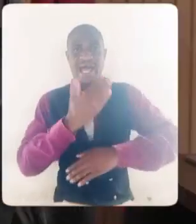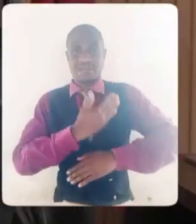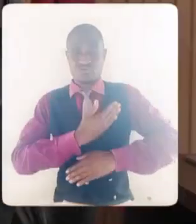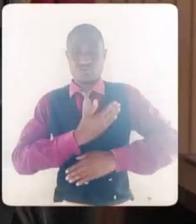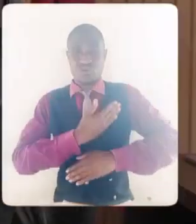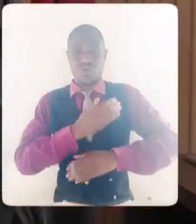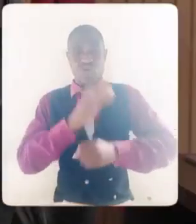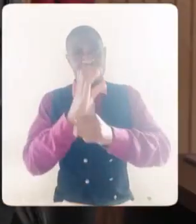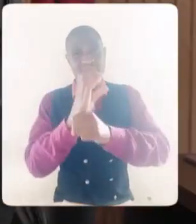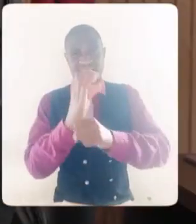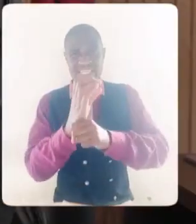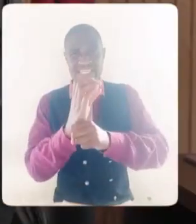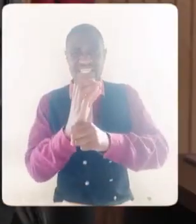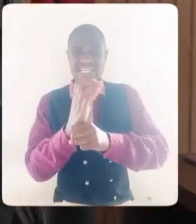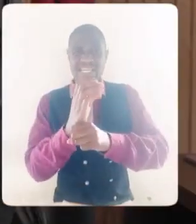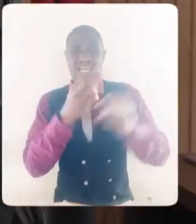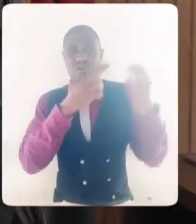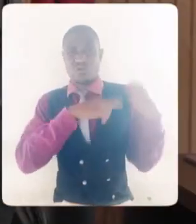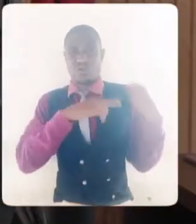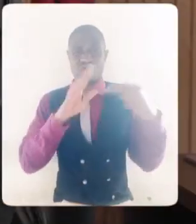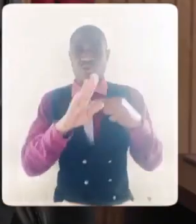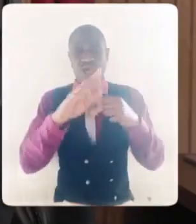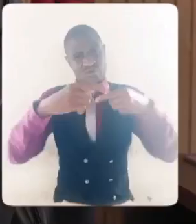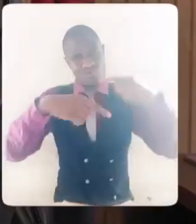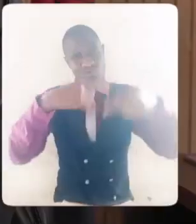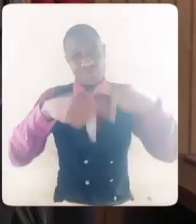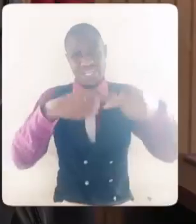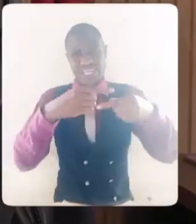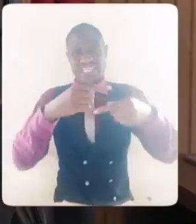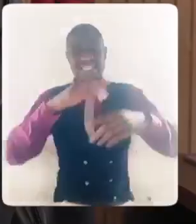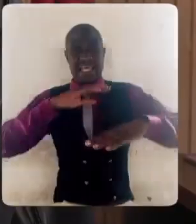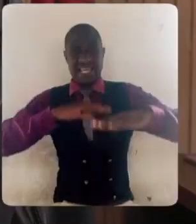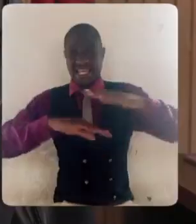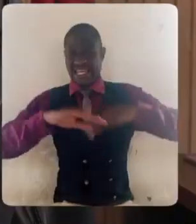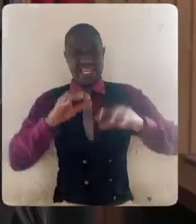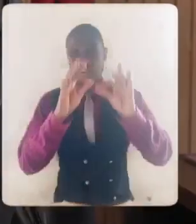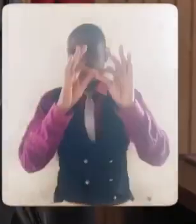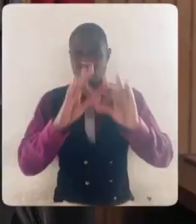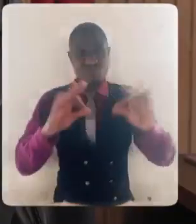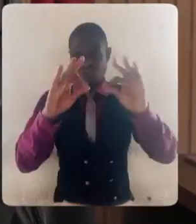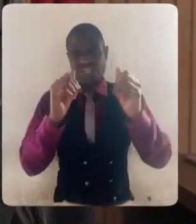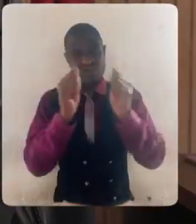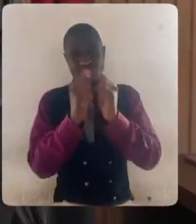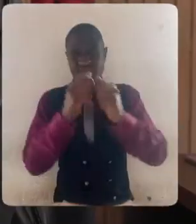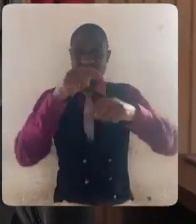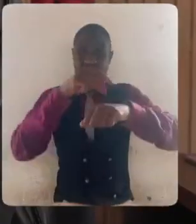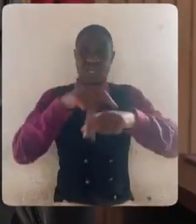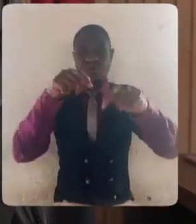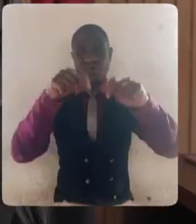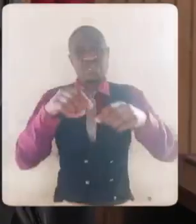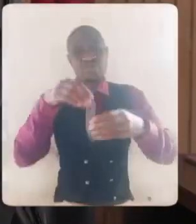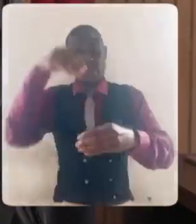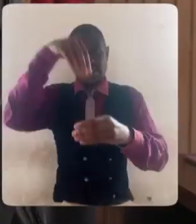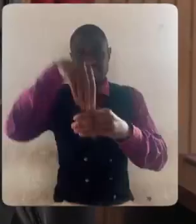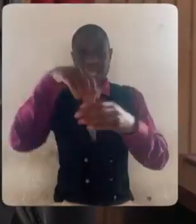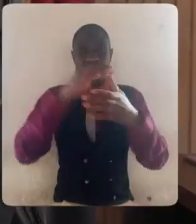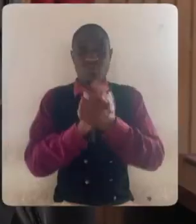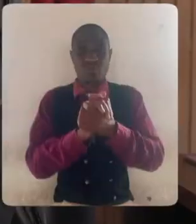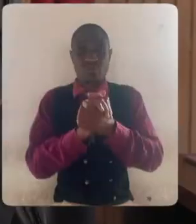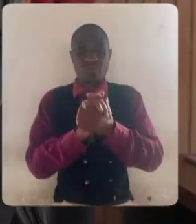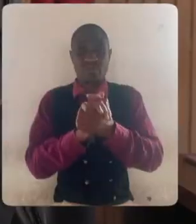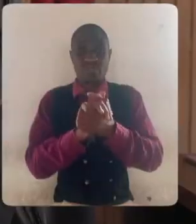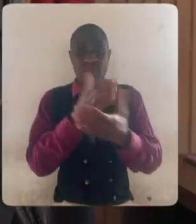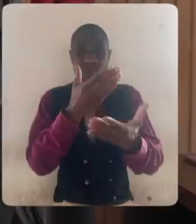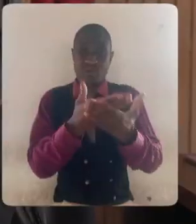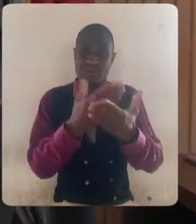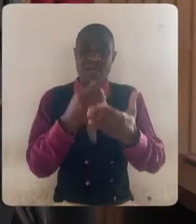On behalf of the Commission, I extend heartfelt appreciation to all political parties, candidates, civil